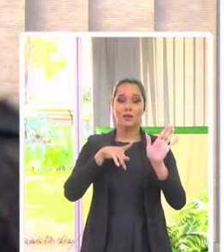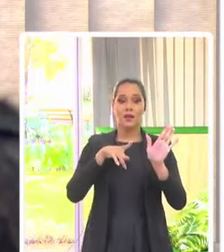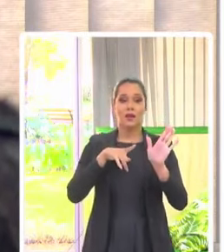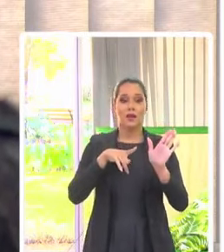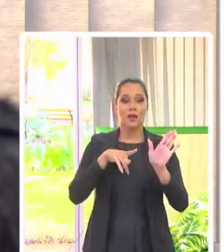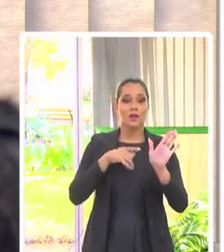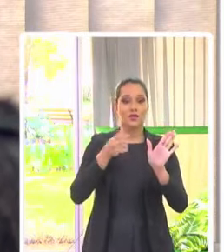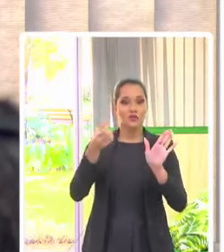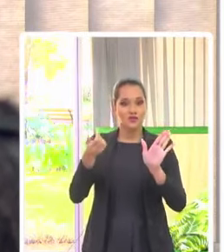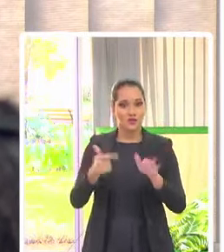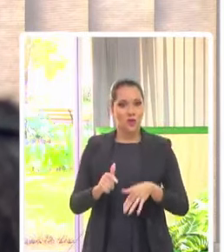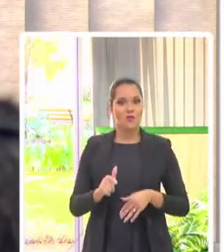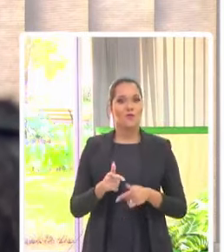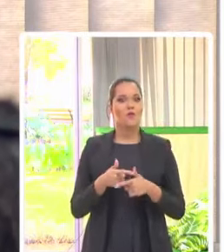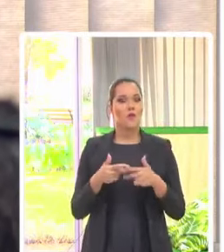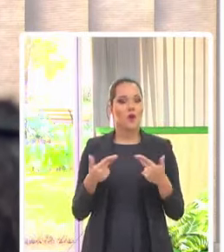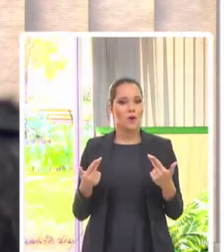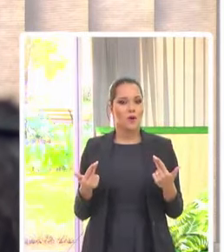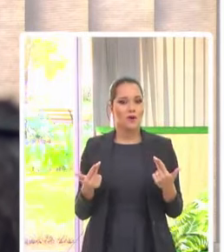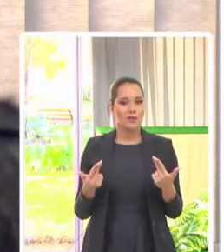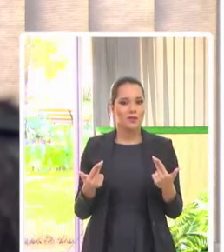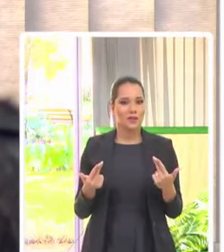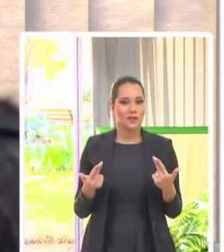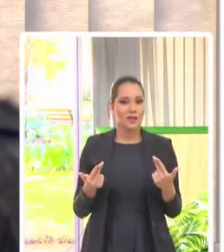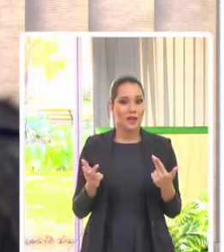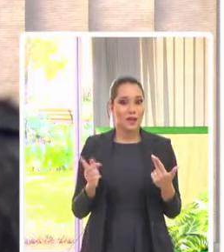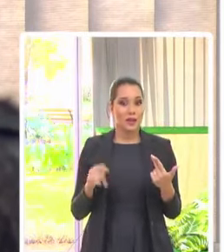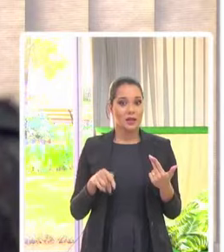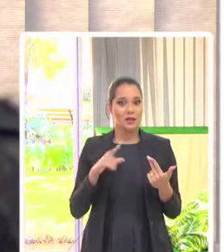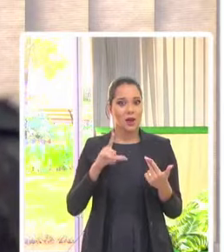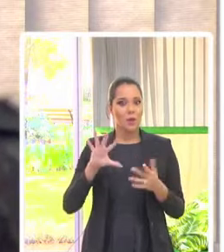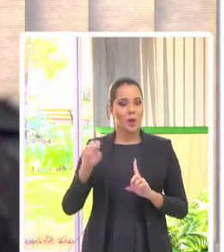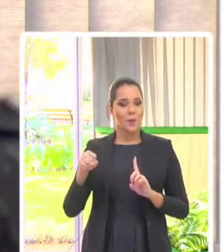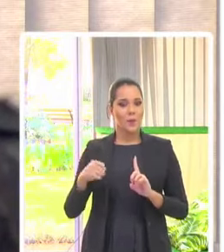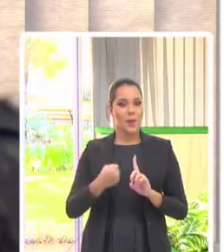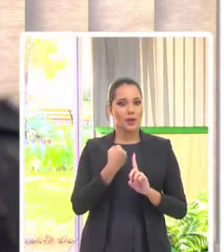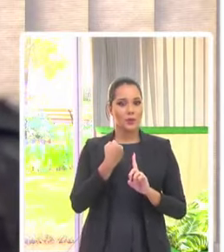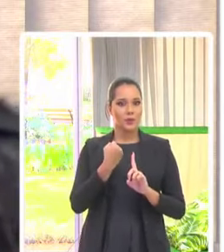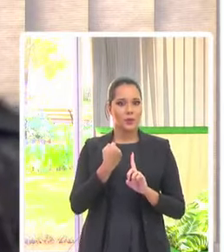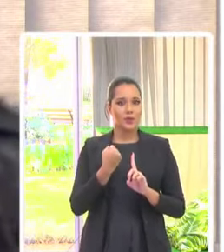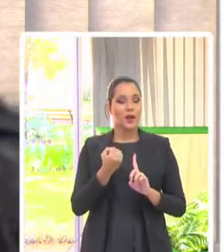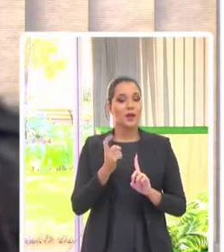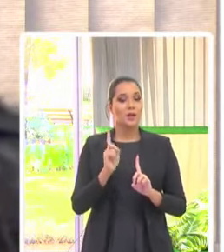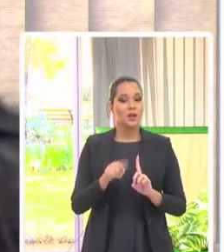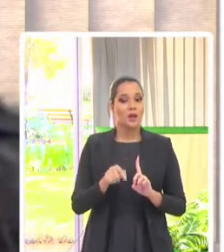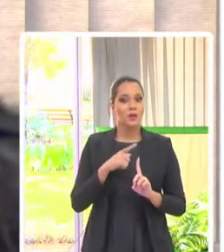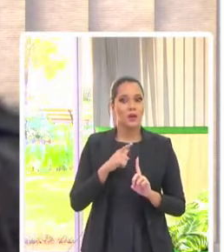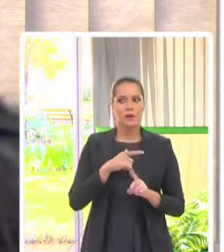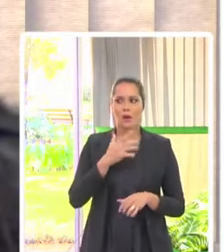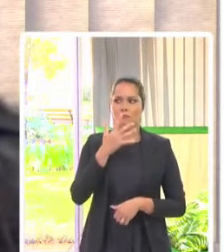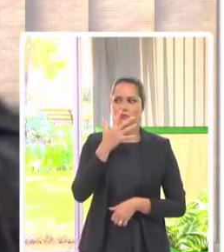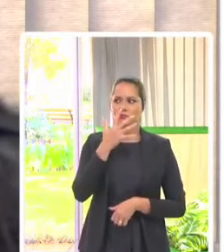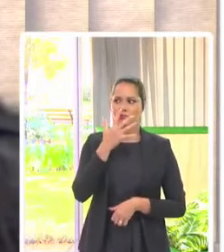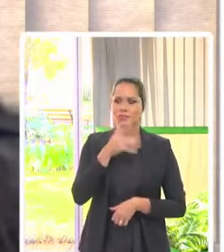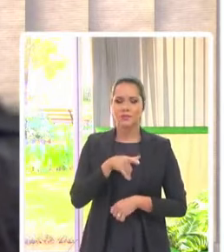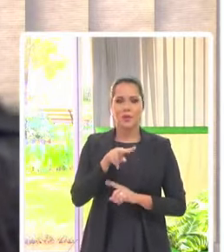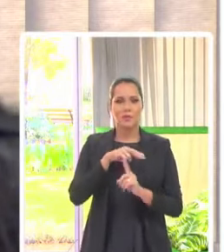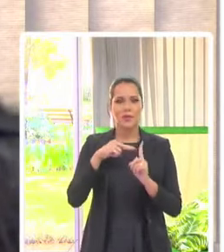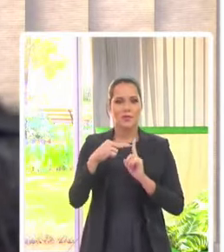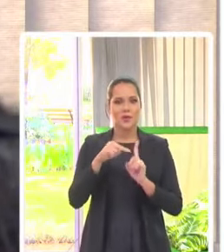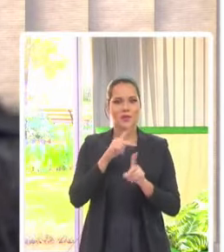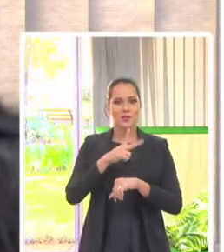really impactful and mind-blowing from an Indian perspective,